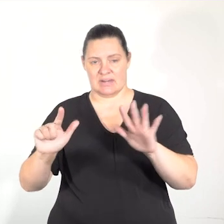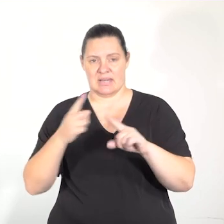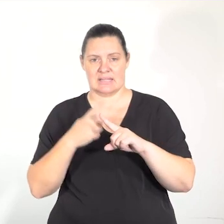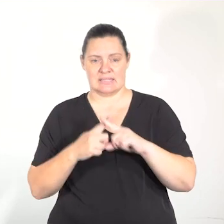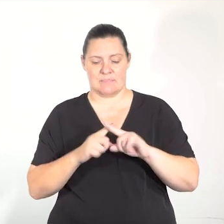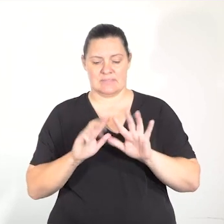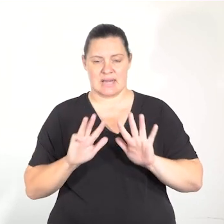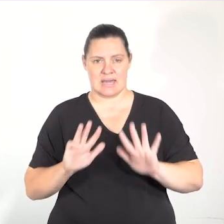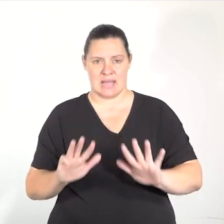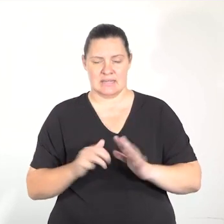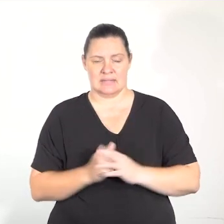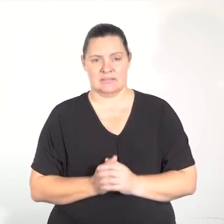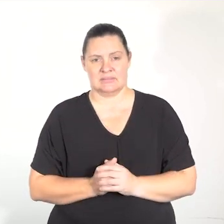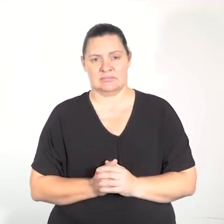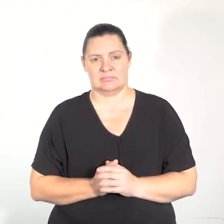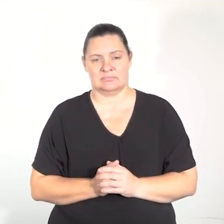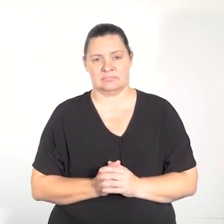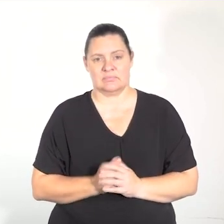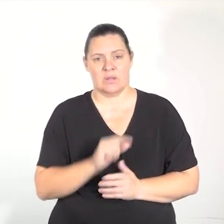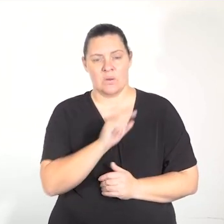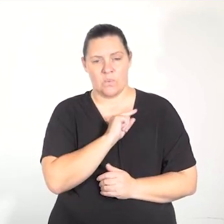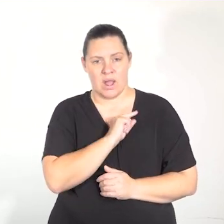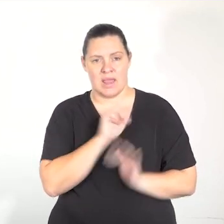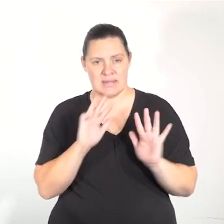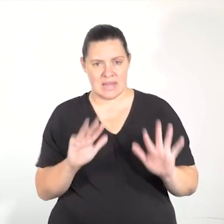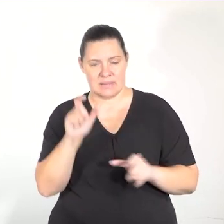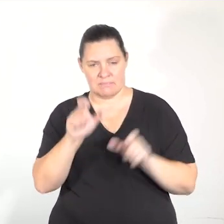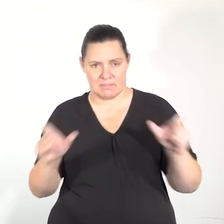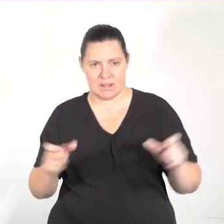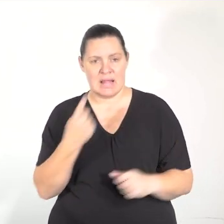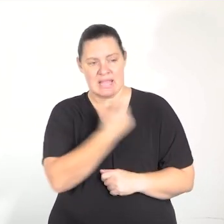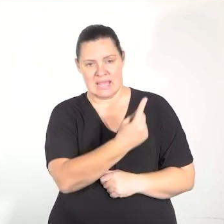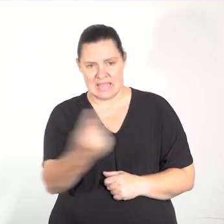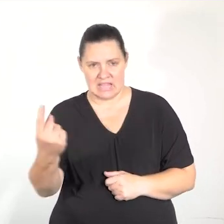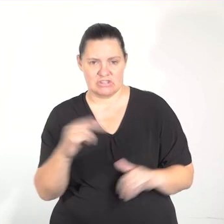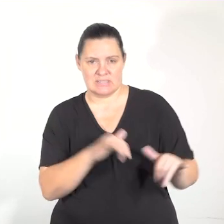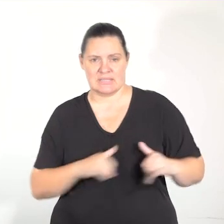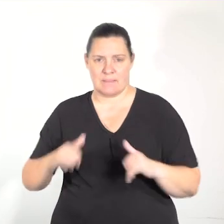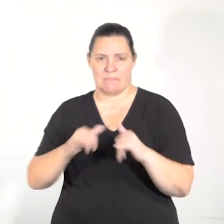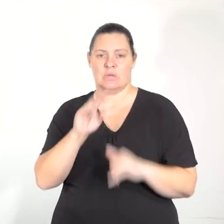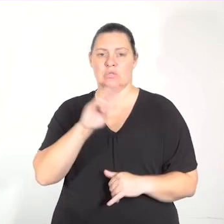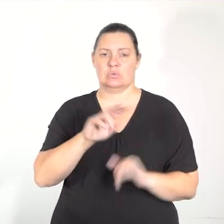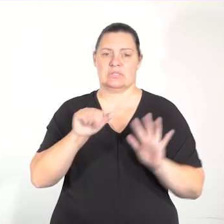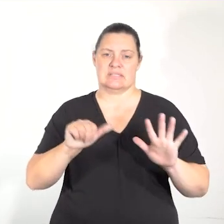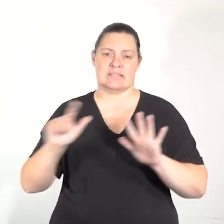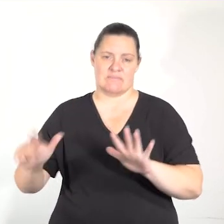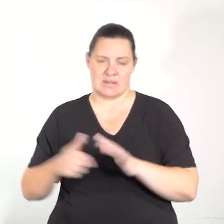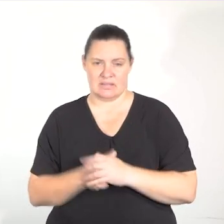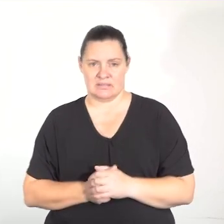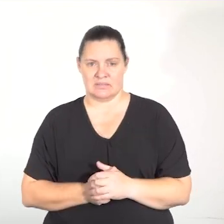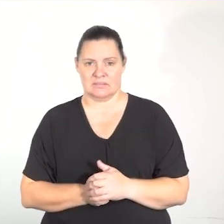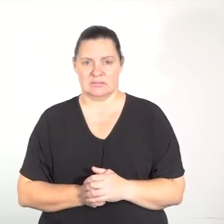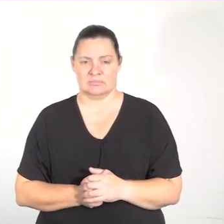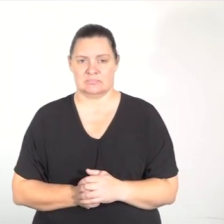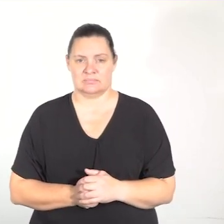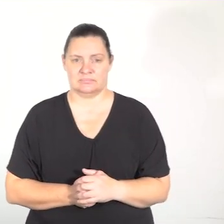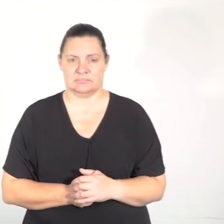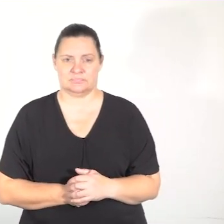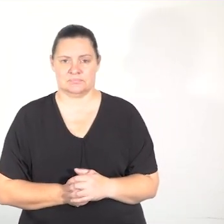much he had in his wallet? He had only 100 Rands. So let us take that 100 Rands and